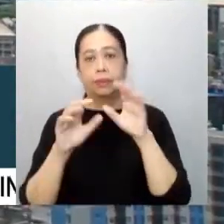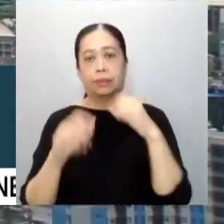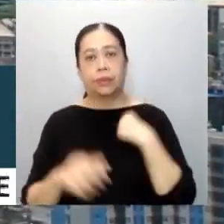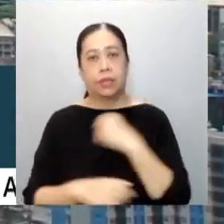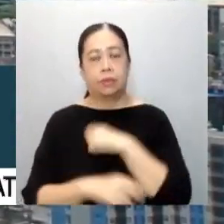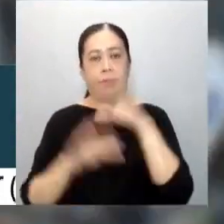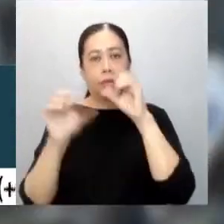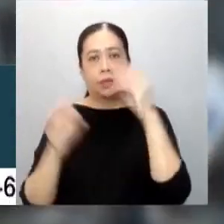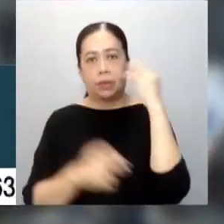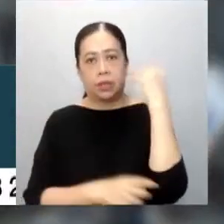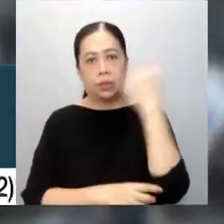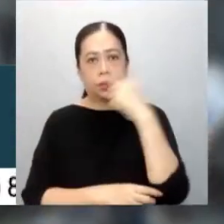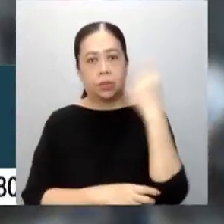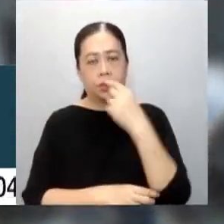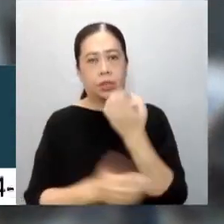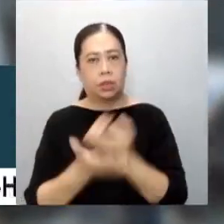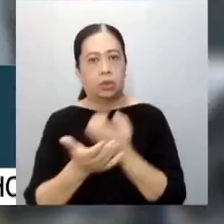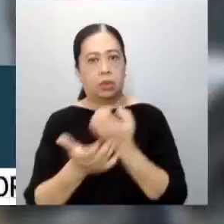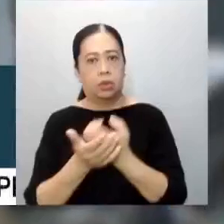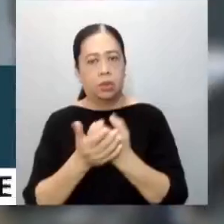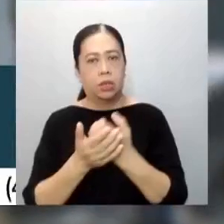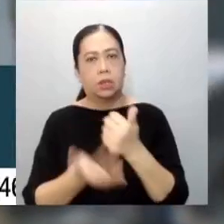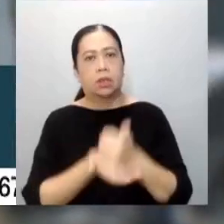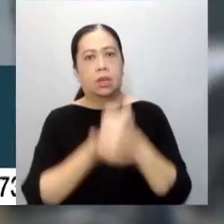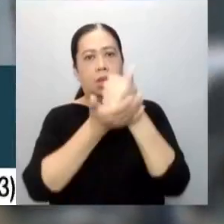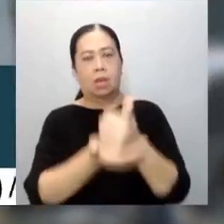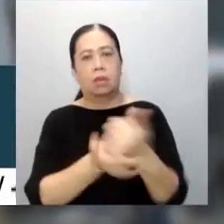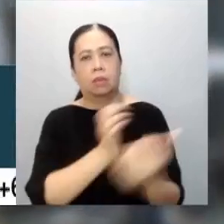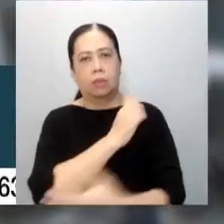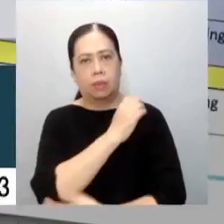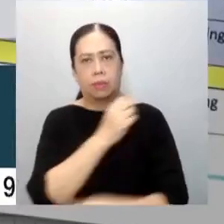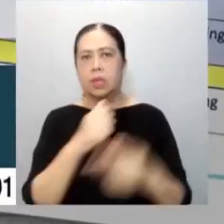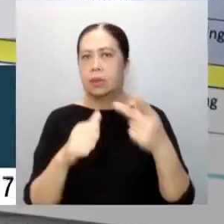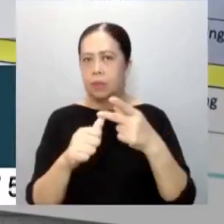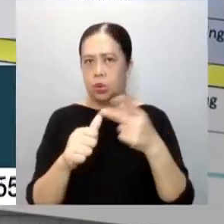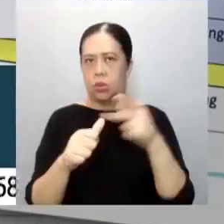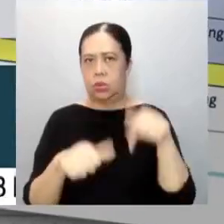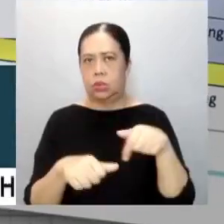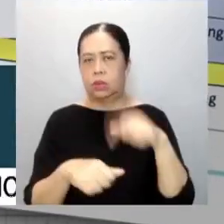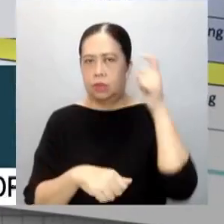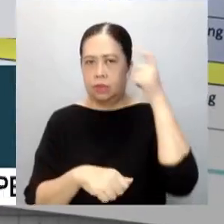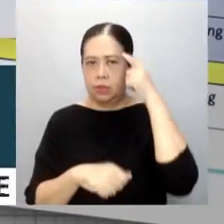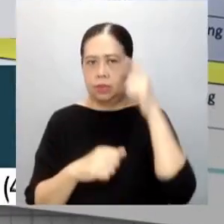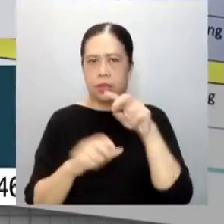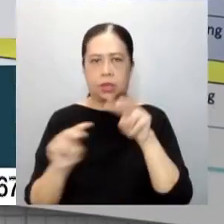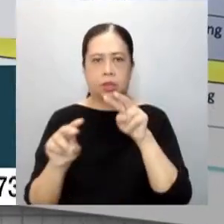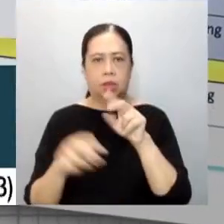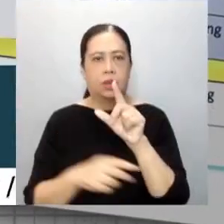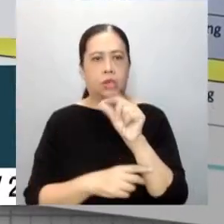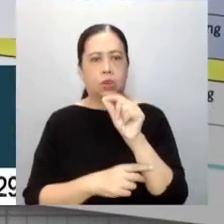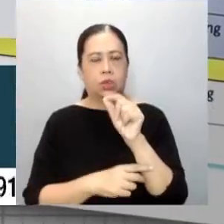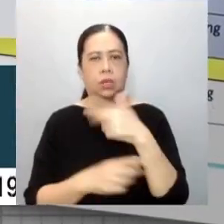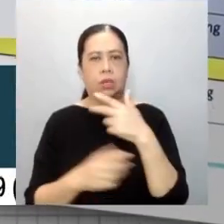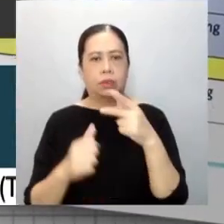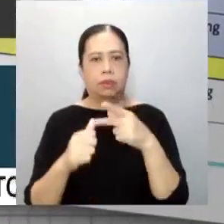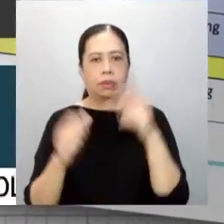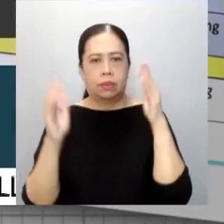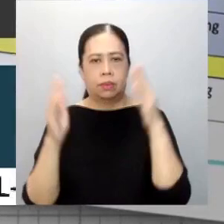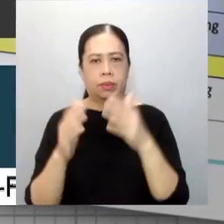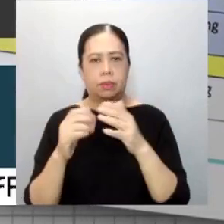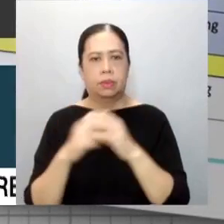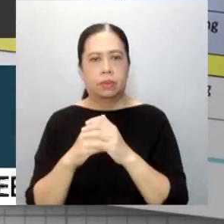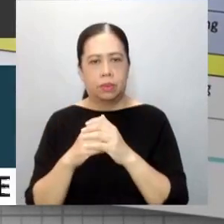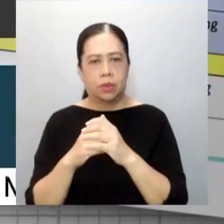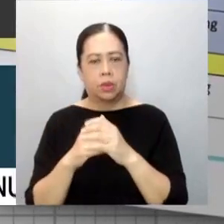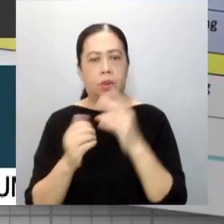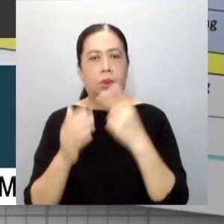and uplifting the lives of the impoverished remain the priorities of the administration, as seen in the 20 priority bills targeted for enactment by both the